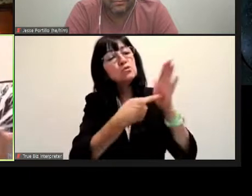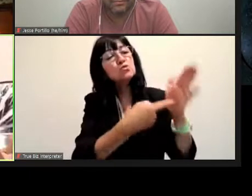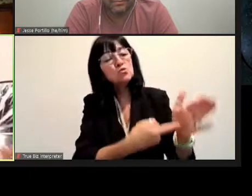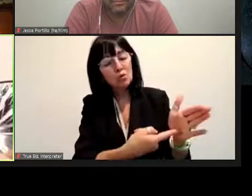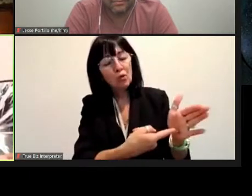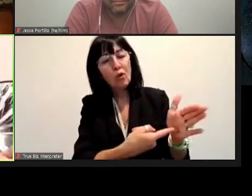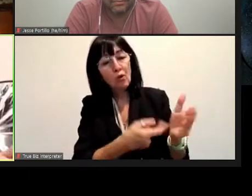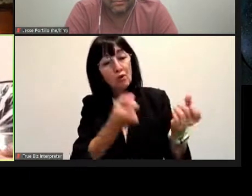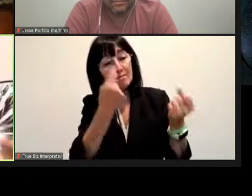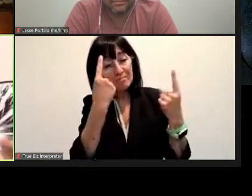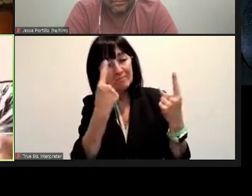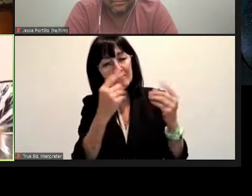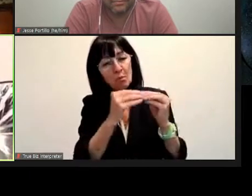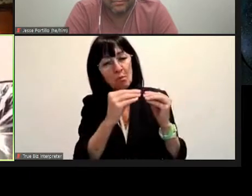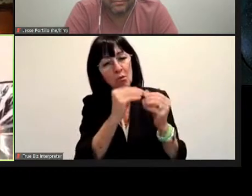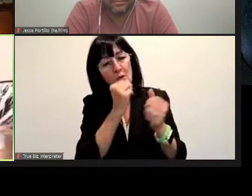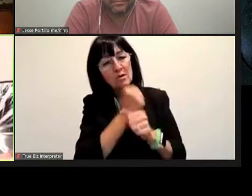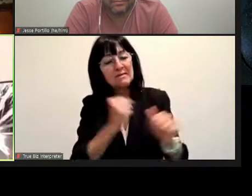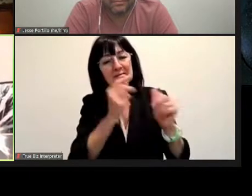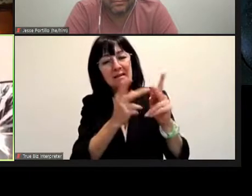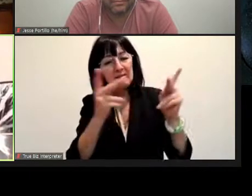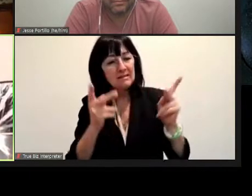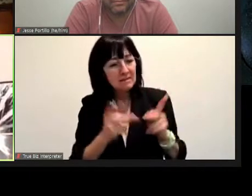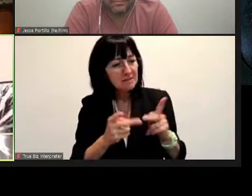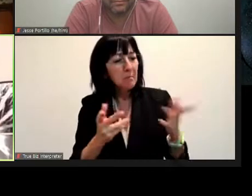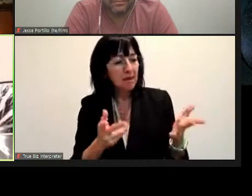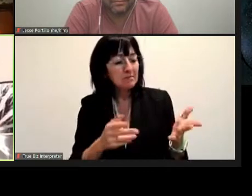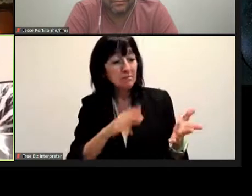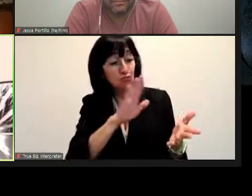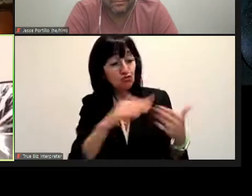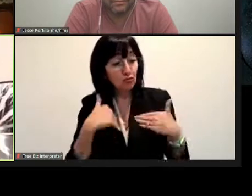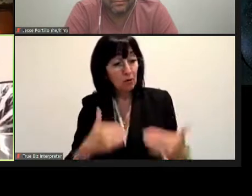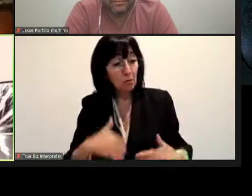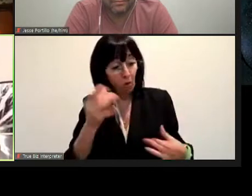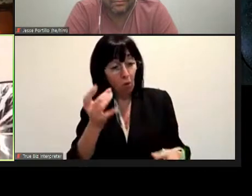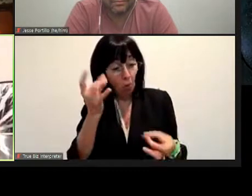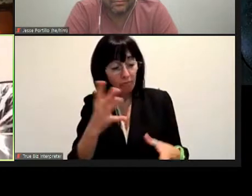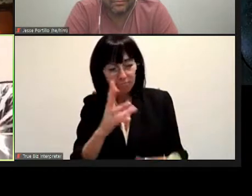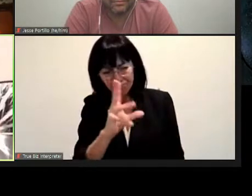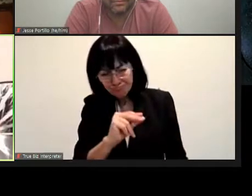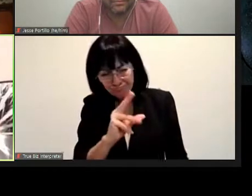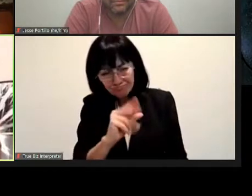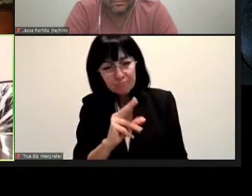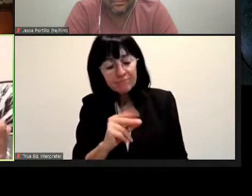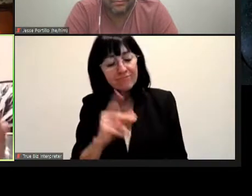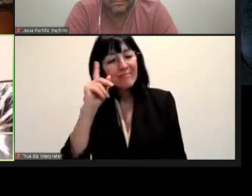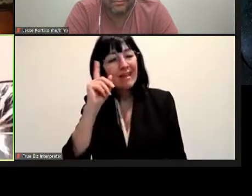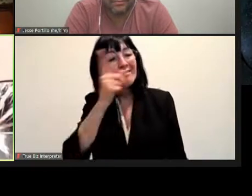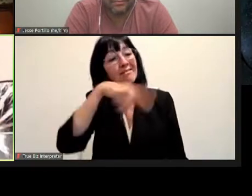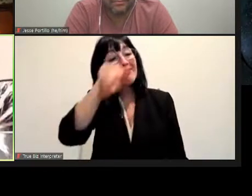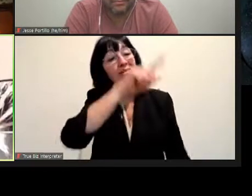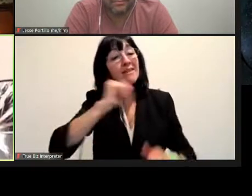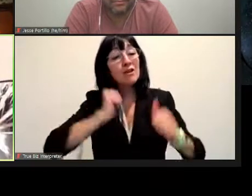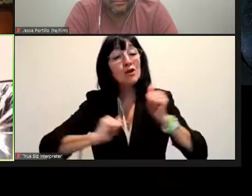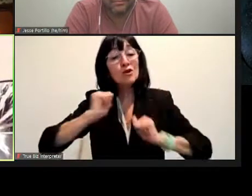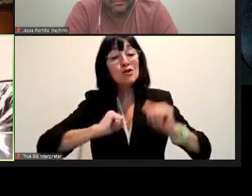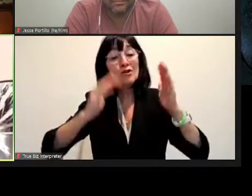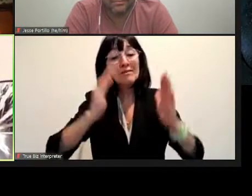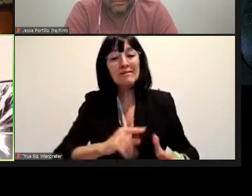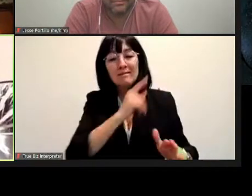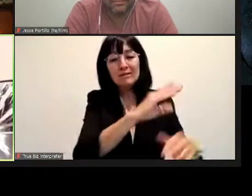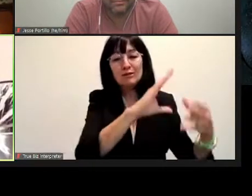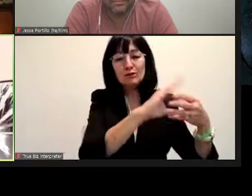you're not going to hear horrible things about your body. Because even I think sometimes what performers don't think about is when they talk about that, how we feel. Because as someone